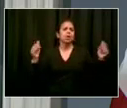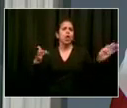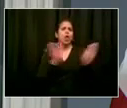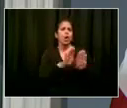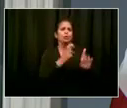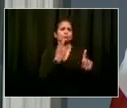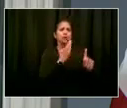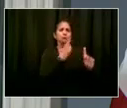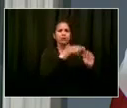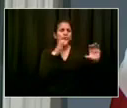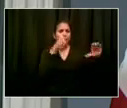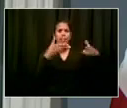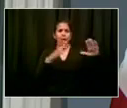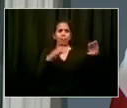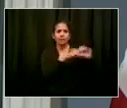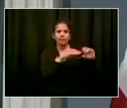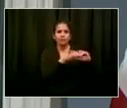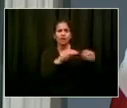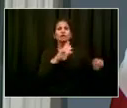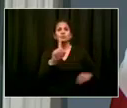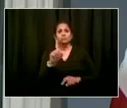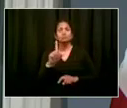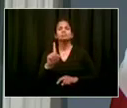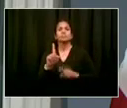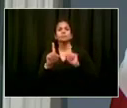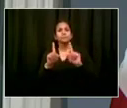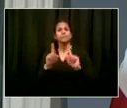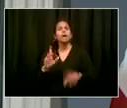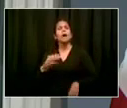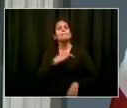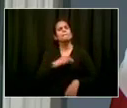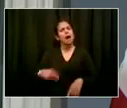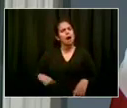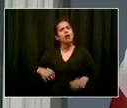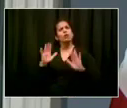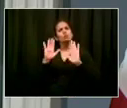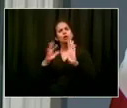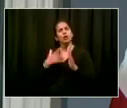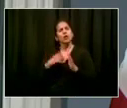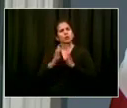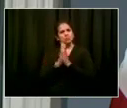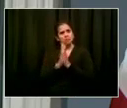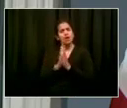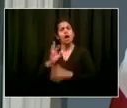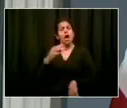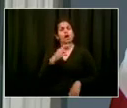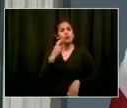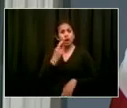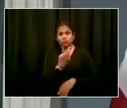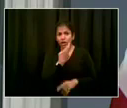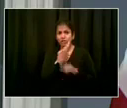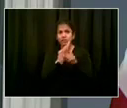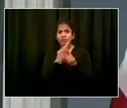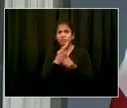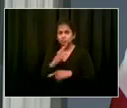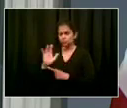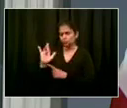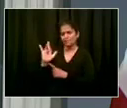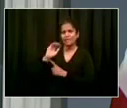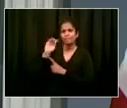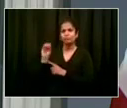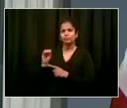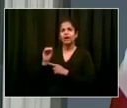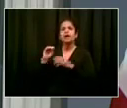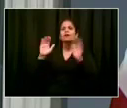temperature checks at the front door. Tables will be spaced at least 6 feet apart. And one member of the party will